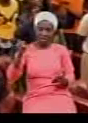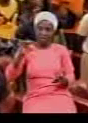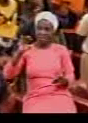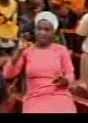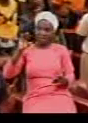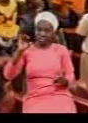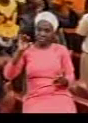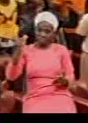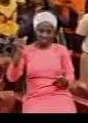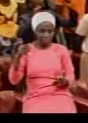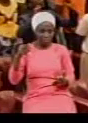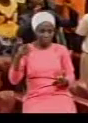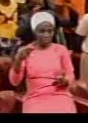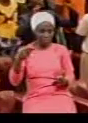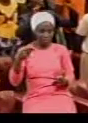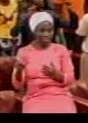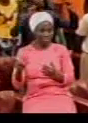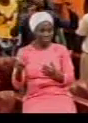is here.